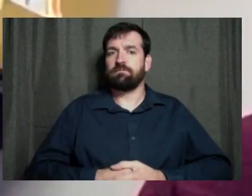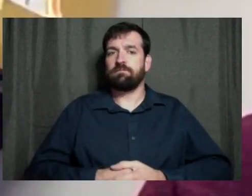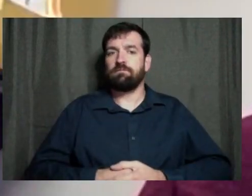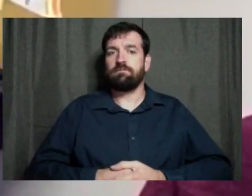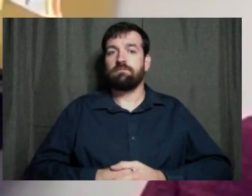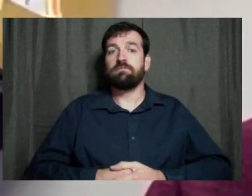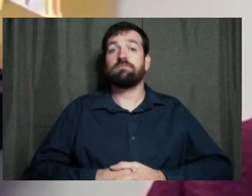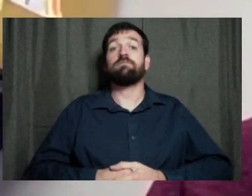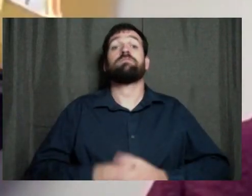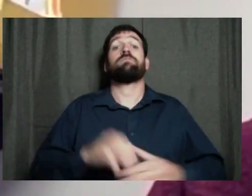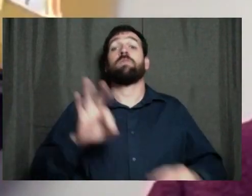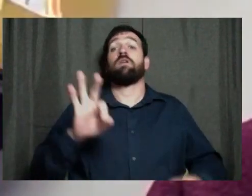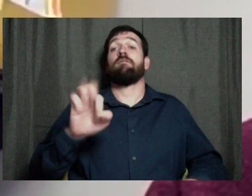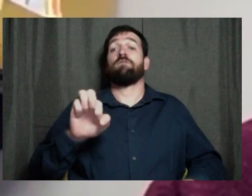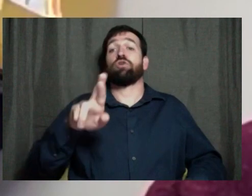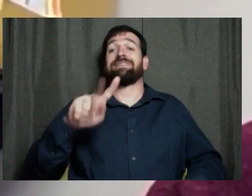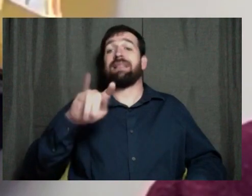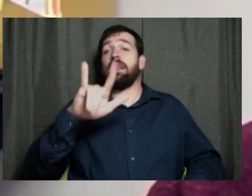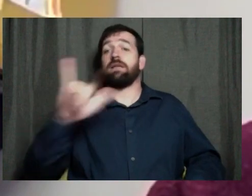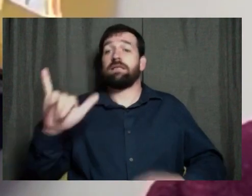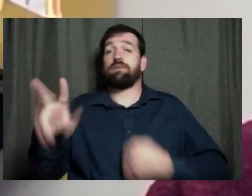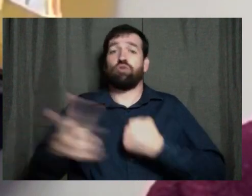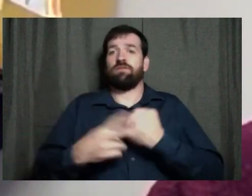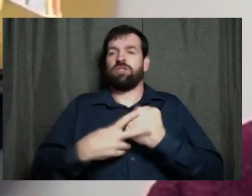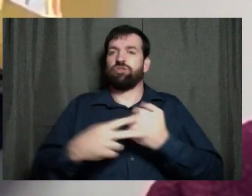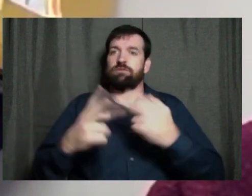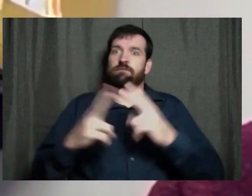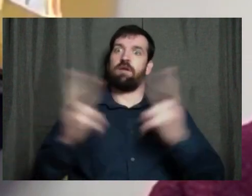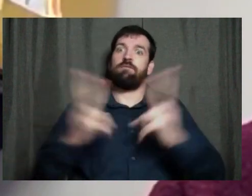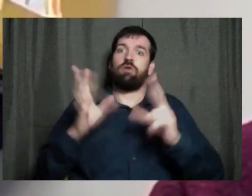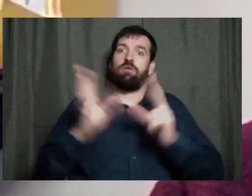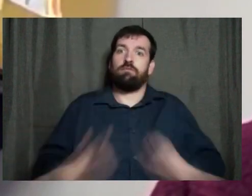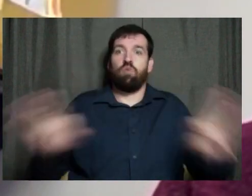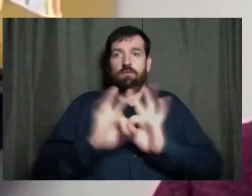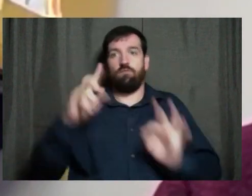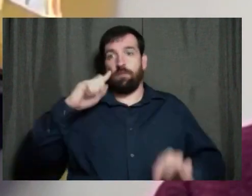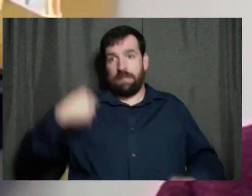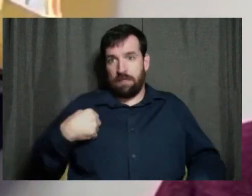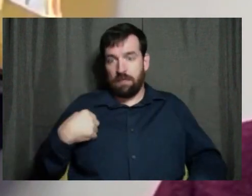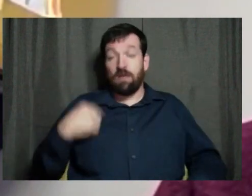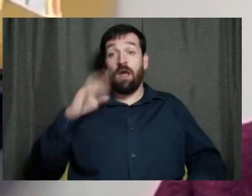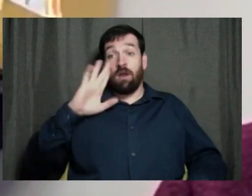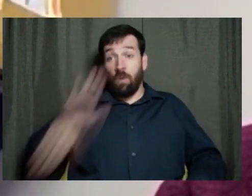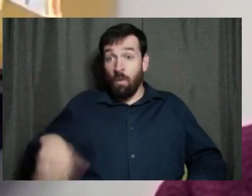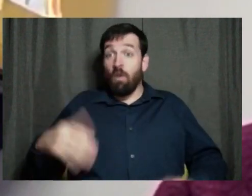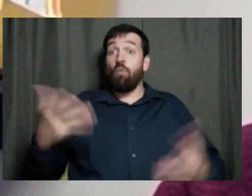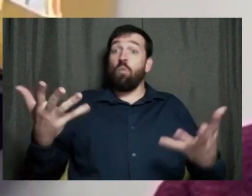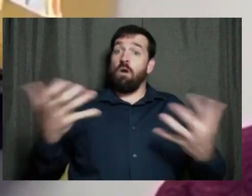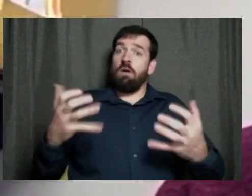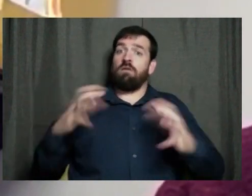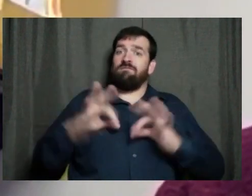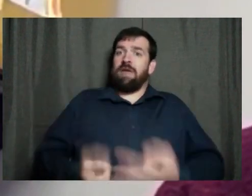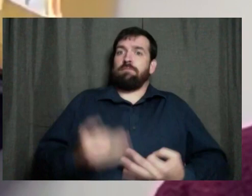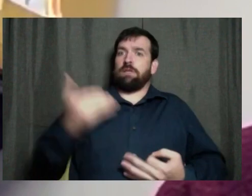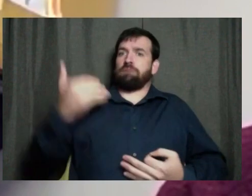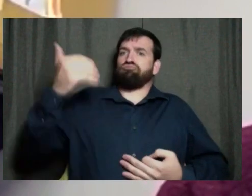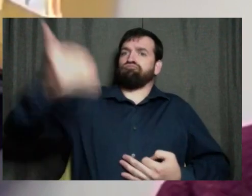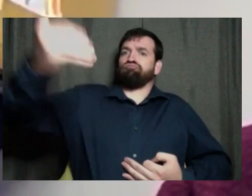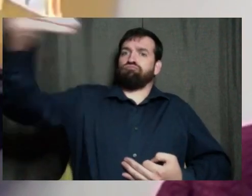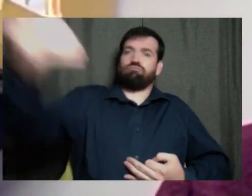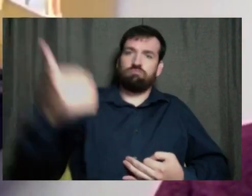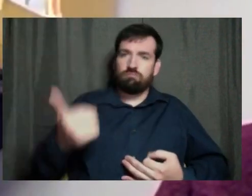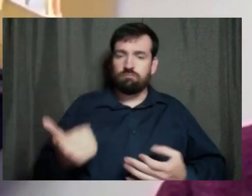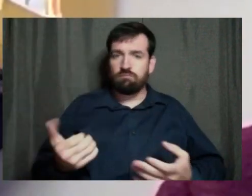So for fertility preservation, that was extremely important for me. I know that I want to have a family at some point, and anytime that